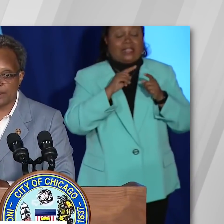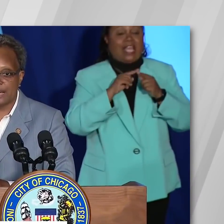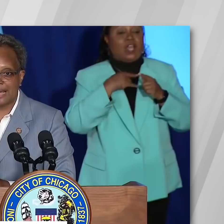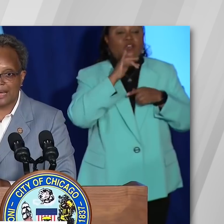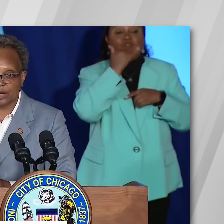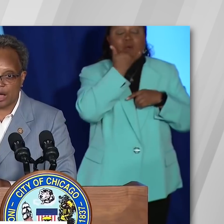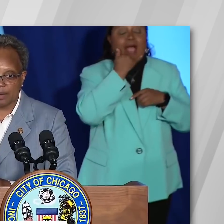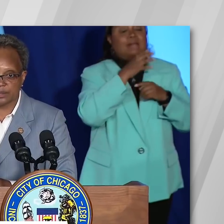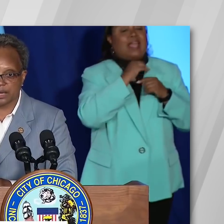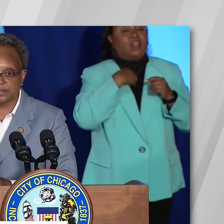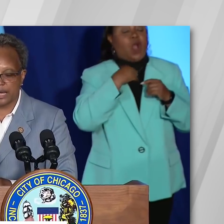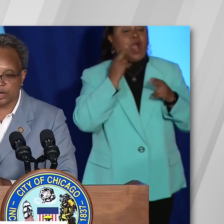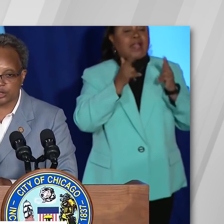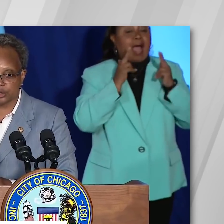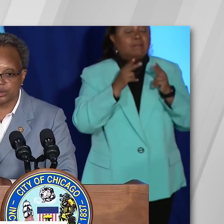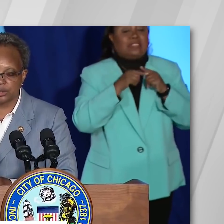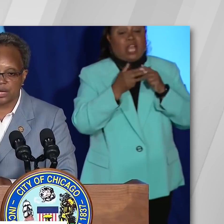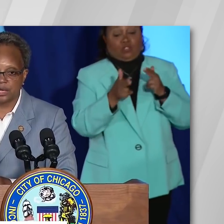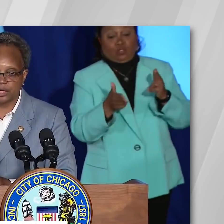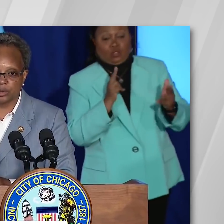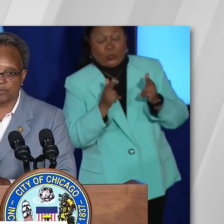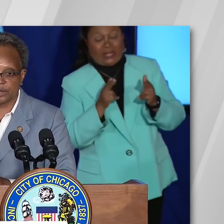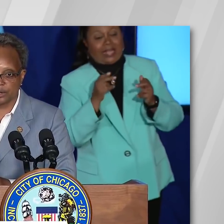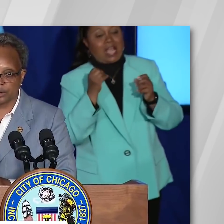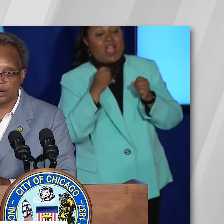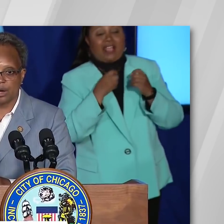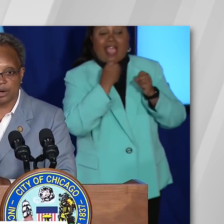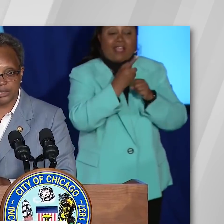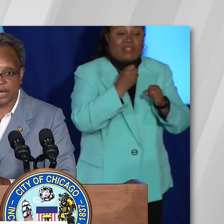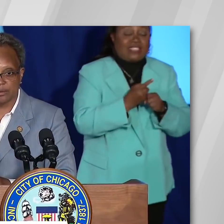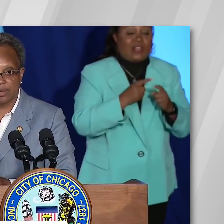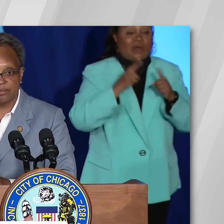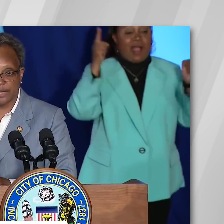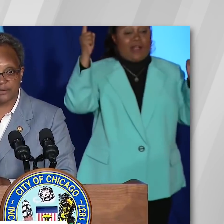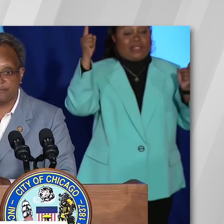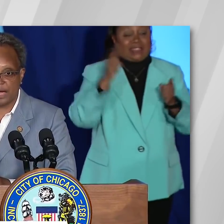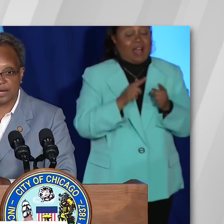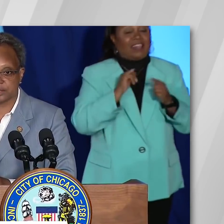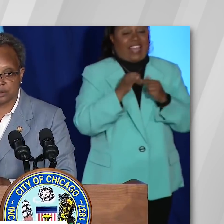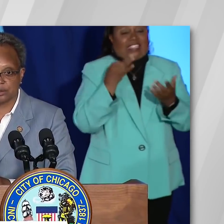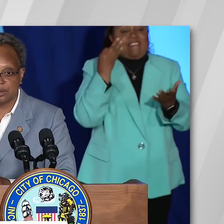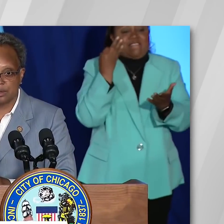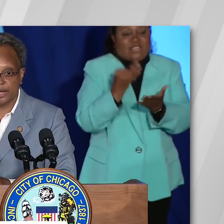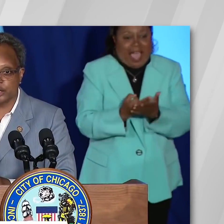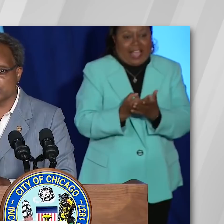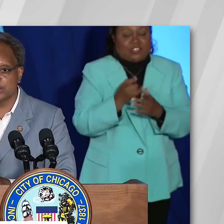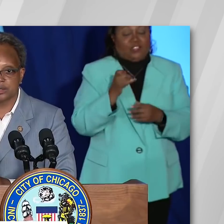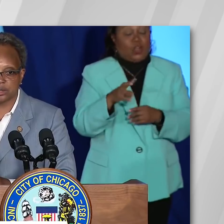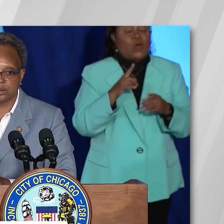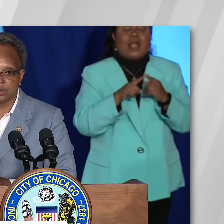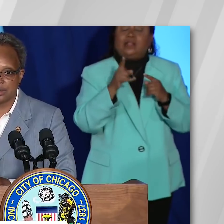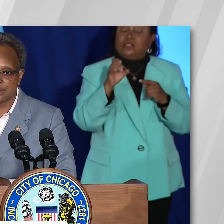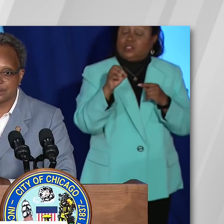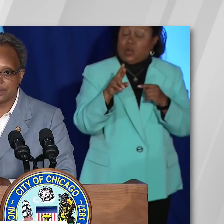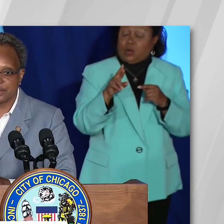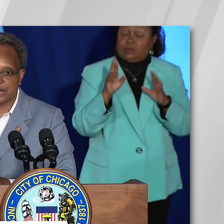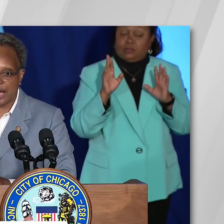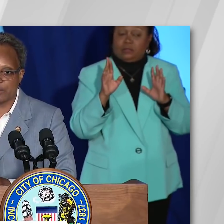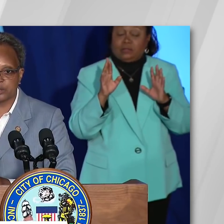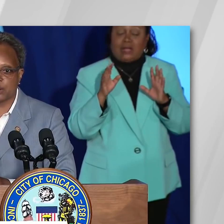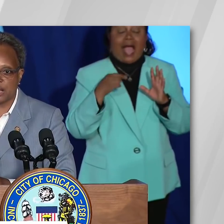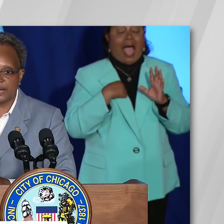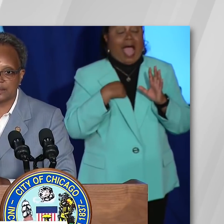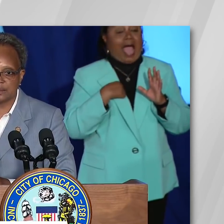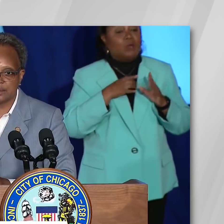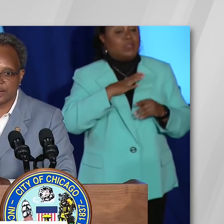in crime, and our homicides and our shootings year over year are down. That's a fact, sir. And you, sir,